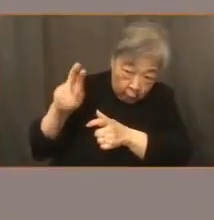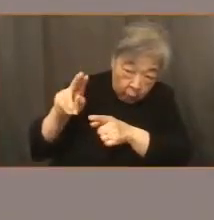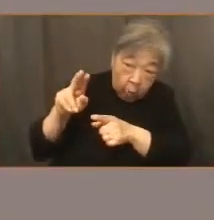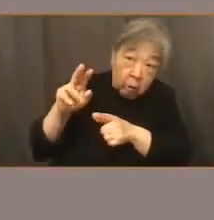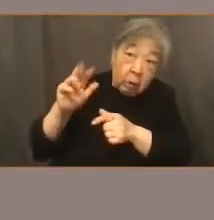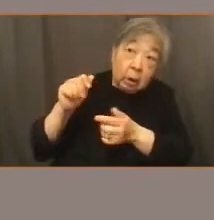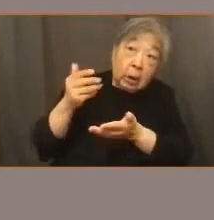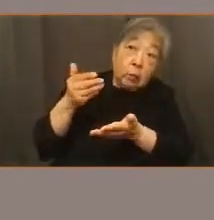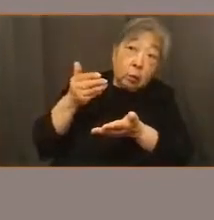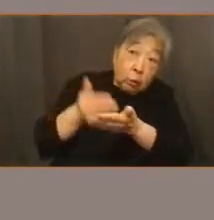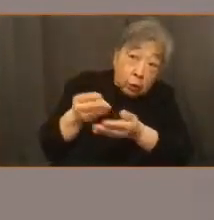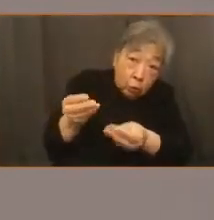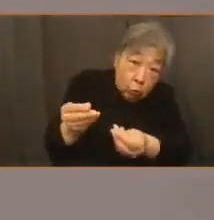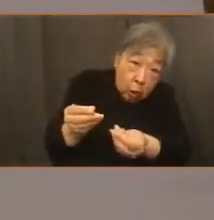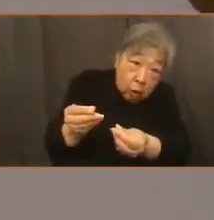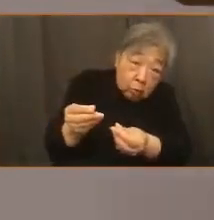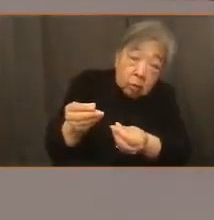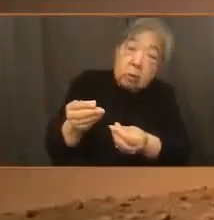flight.